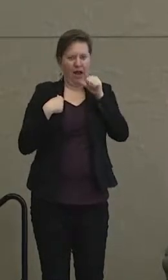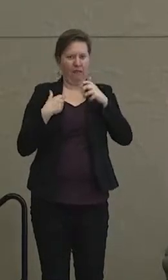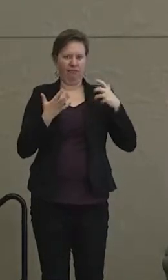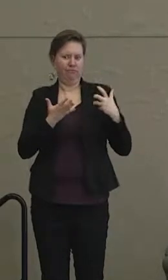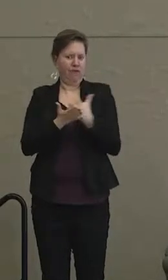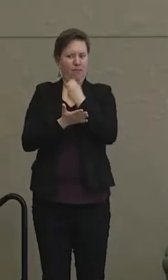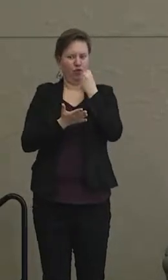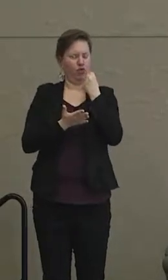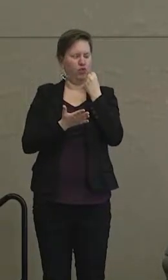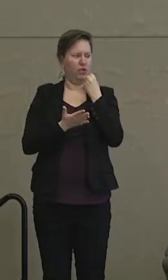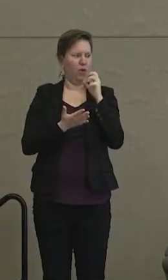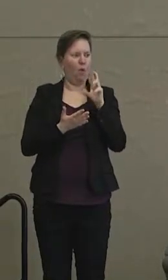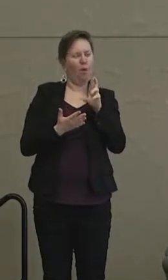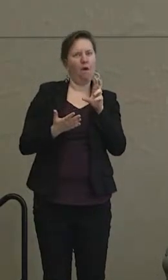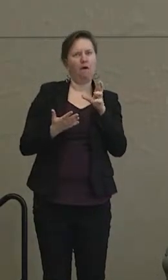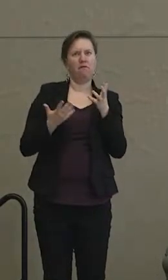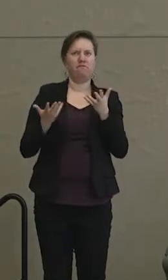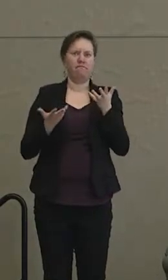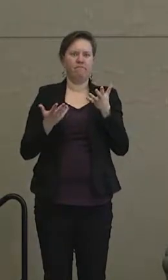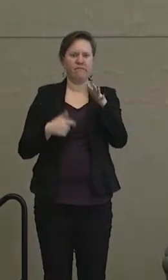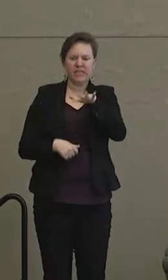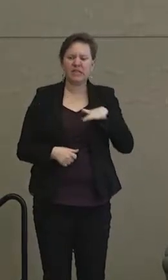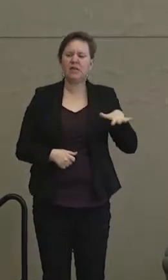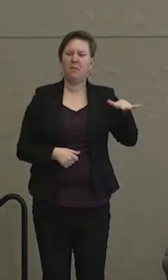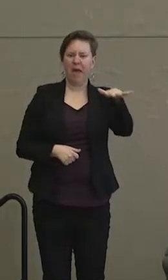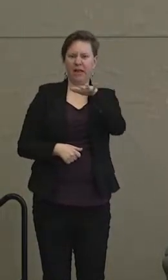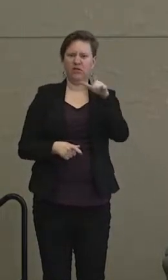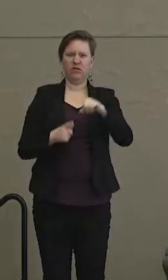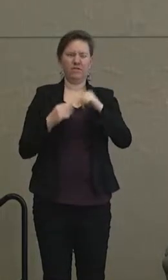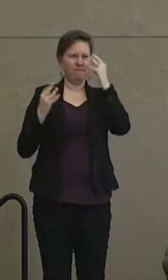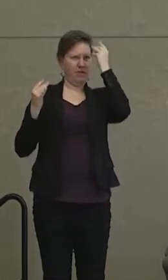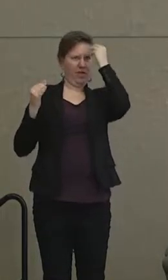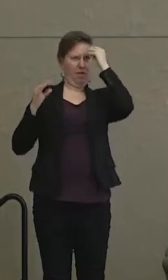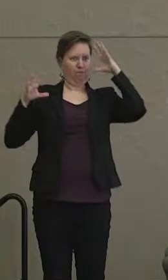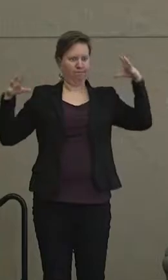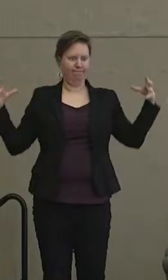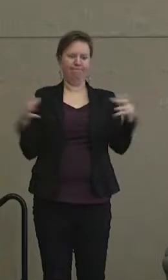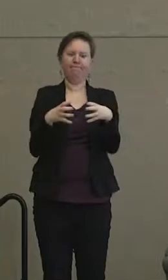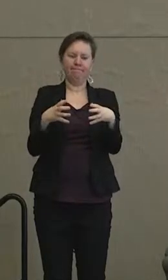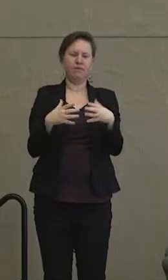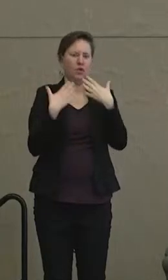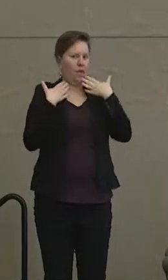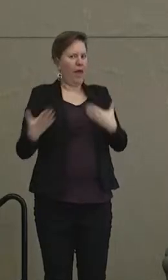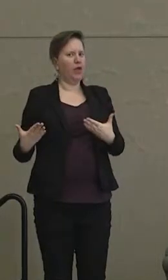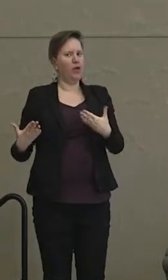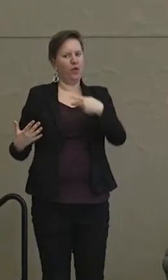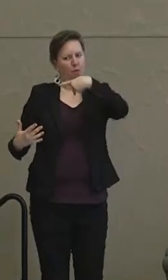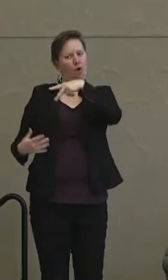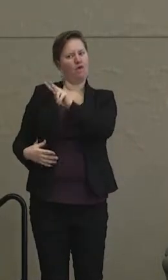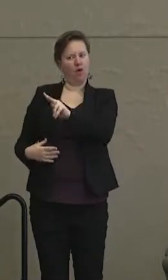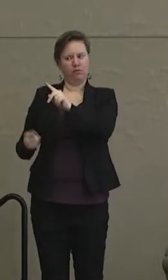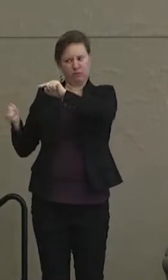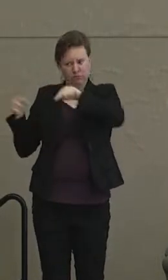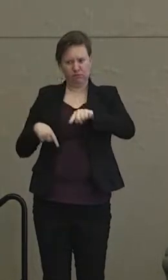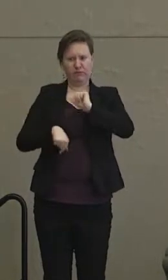chance or the space to kind of think about organizing it. So thank you to the provost for making this